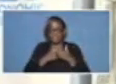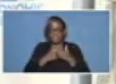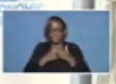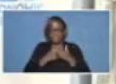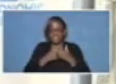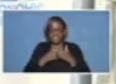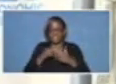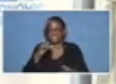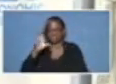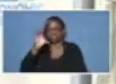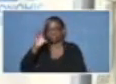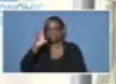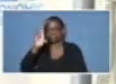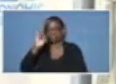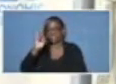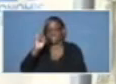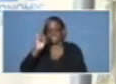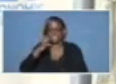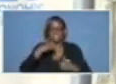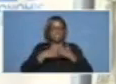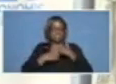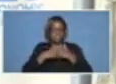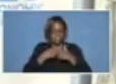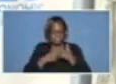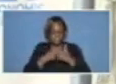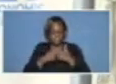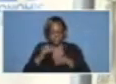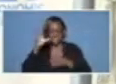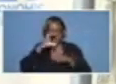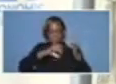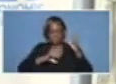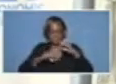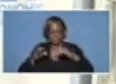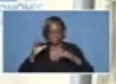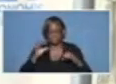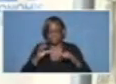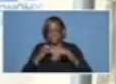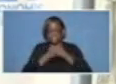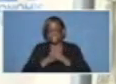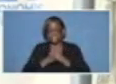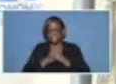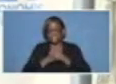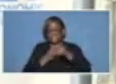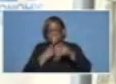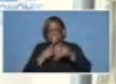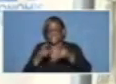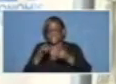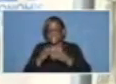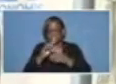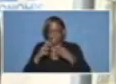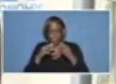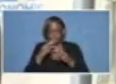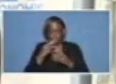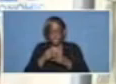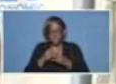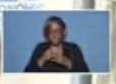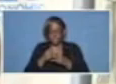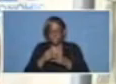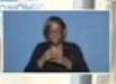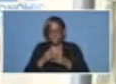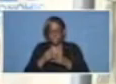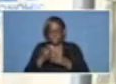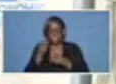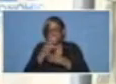It's a crisis. As a matter of fact, I was talking about in my presentation that the World Economic Forum in their World